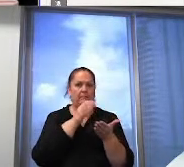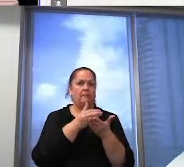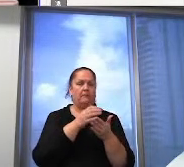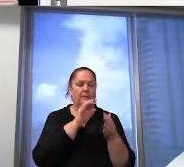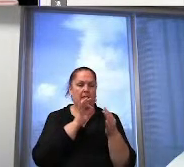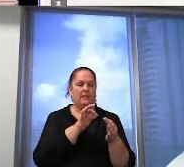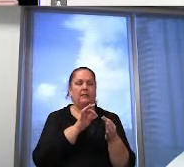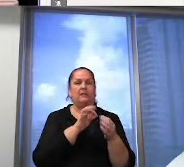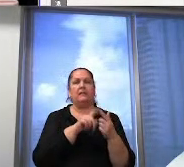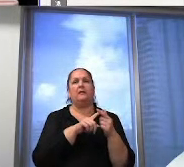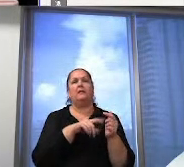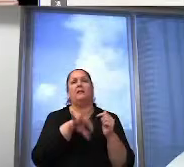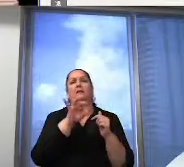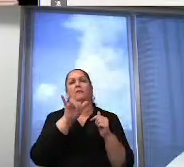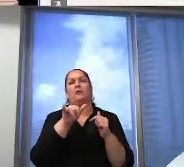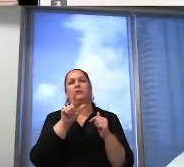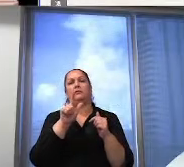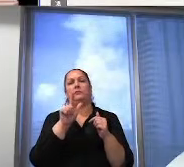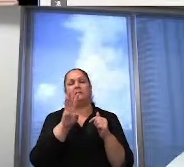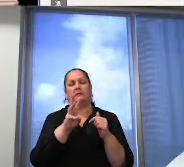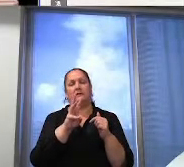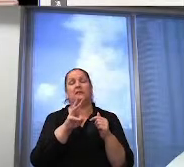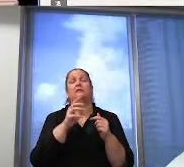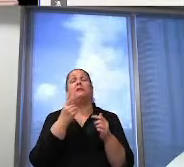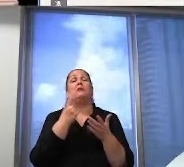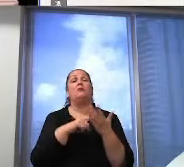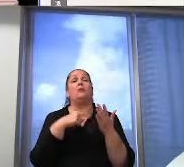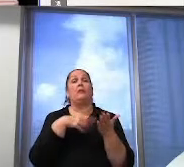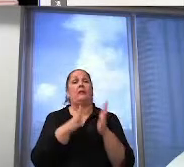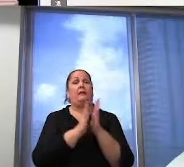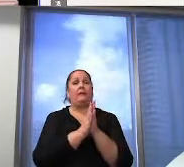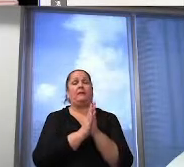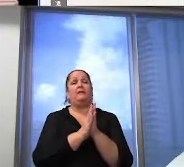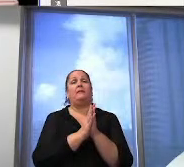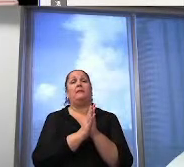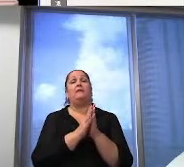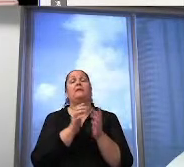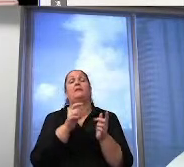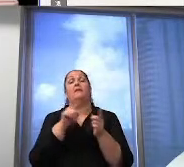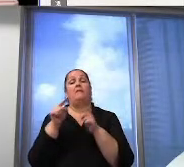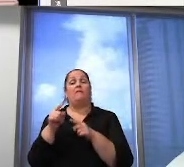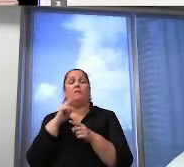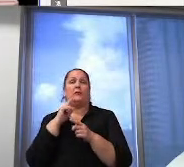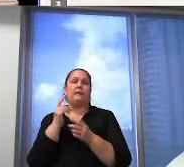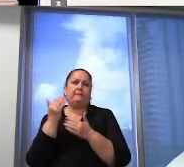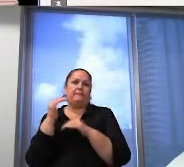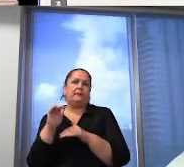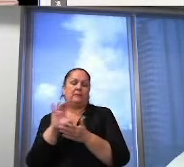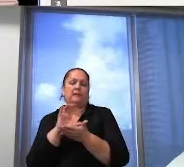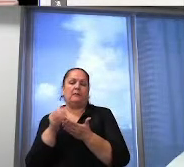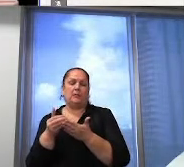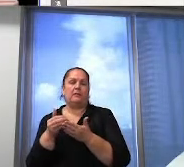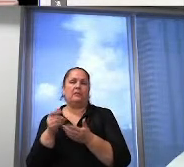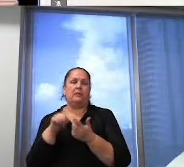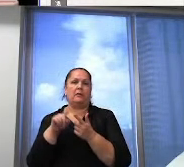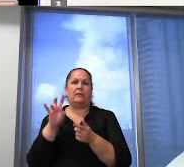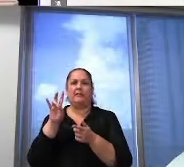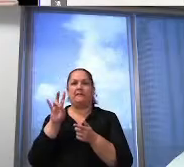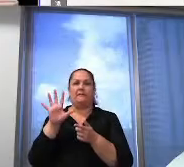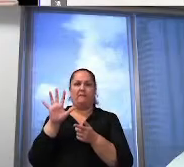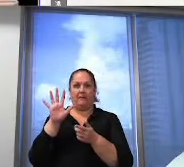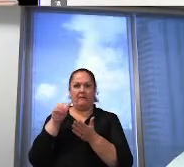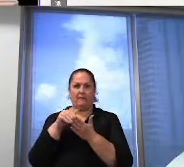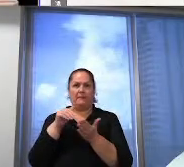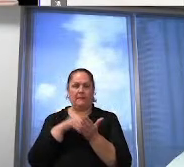optimal in FY26. What we applied for in the constrained in FY26 was